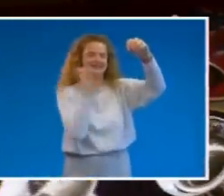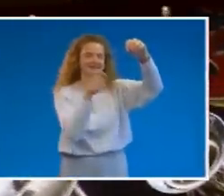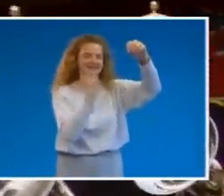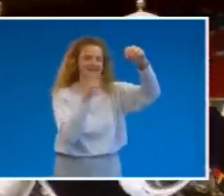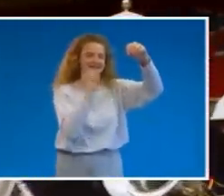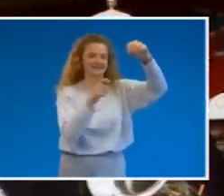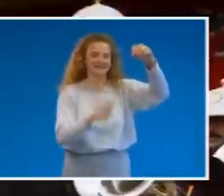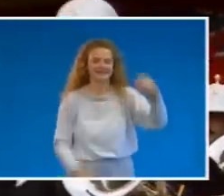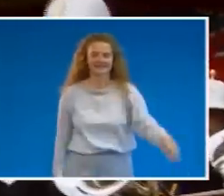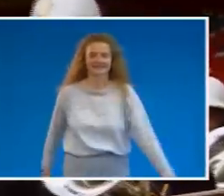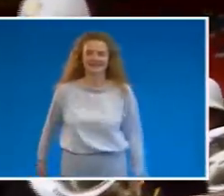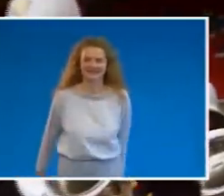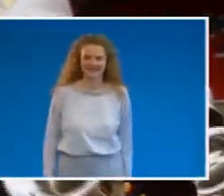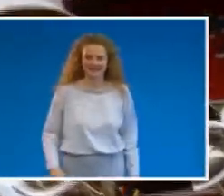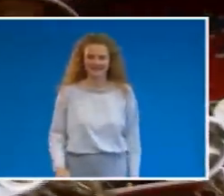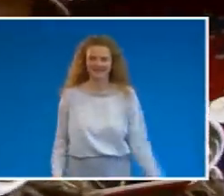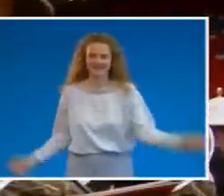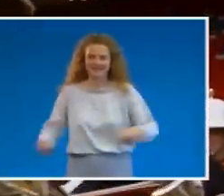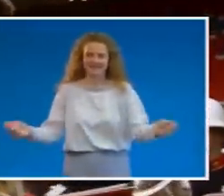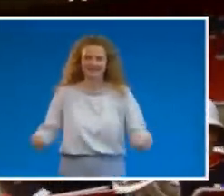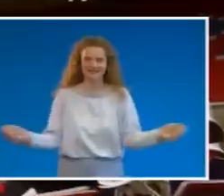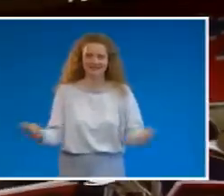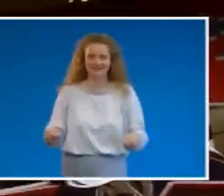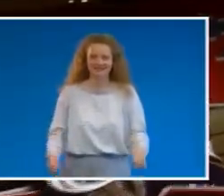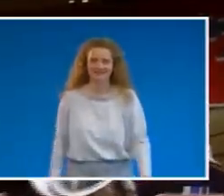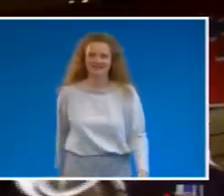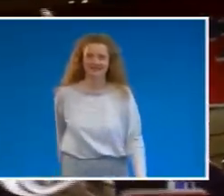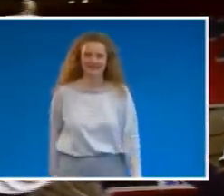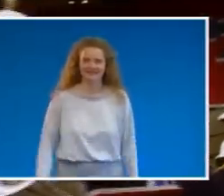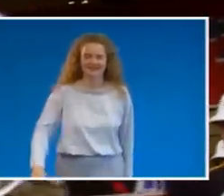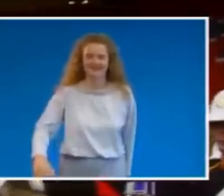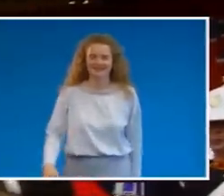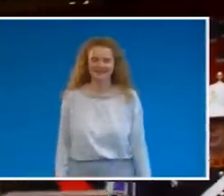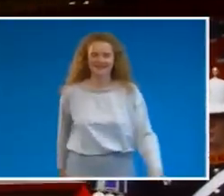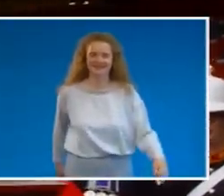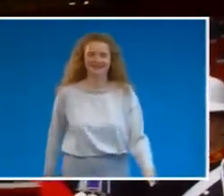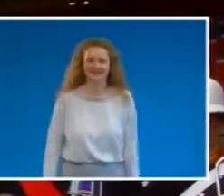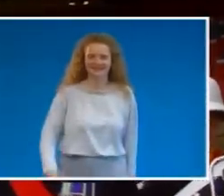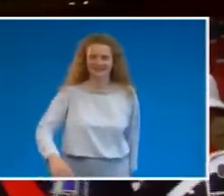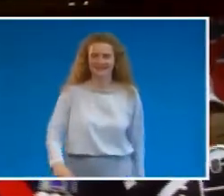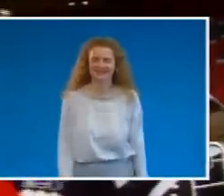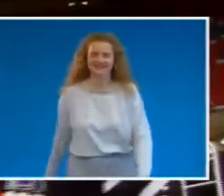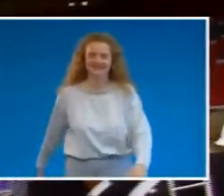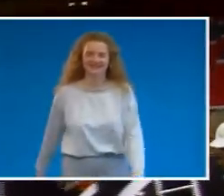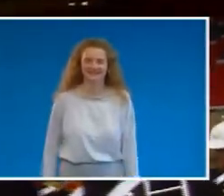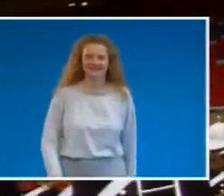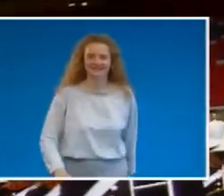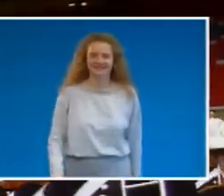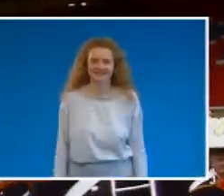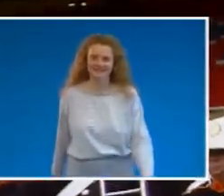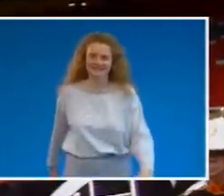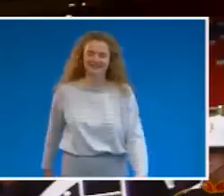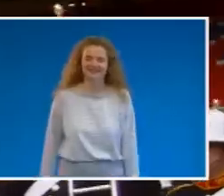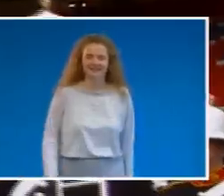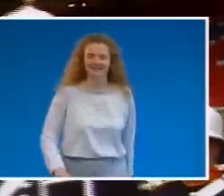it. Ting, ting, ting goes the triangle. Boom, boom, boom goes the big bass drum, and that's the way we do